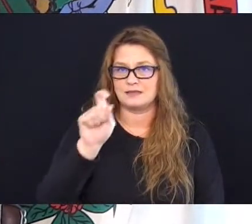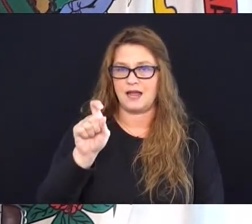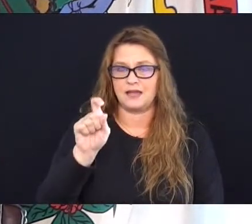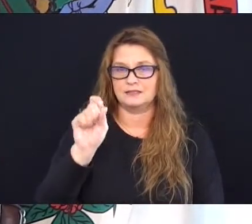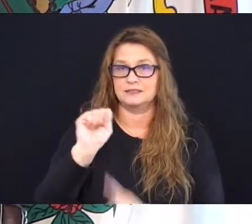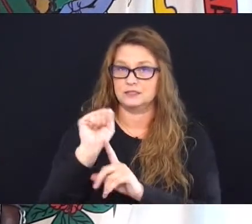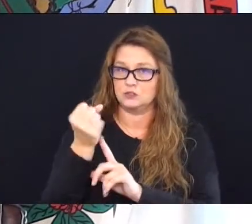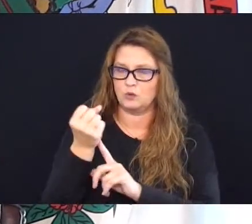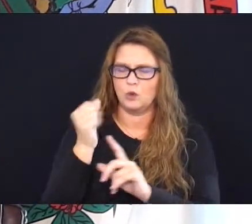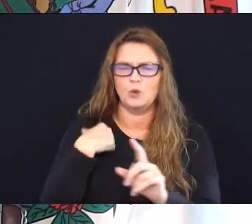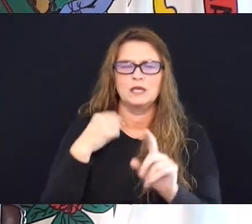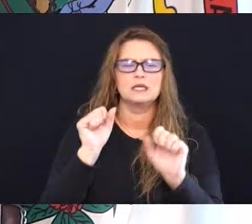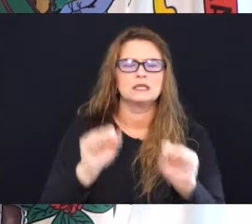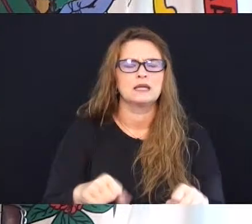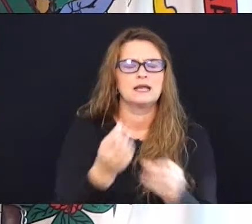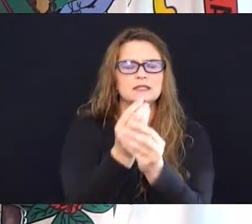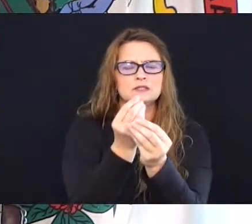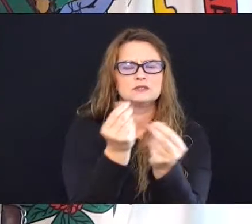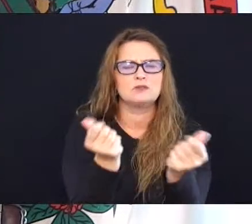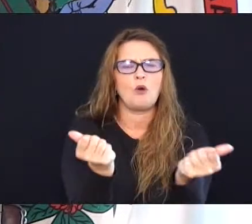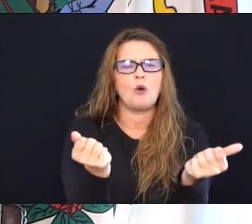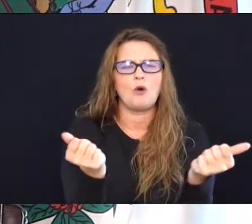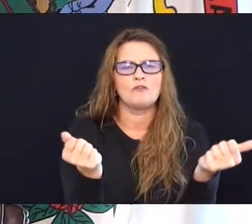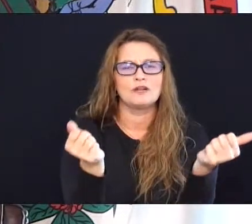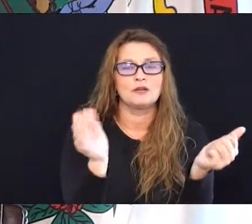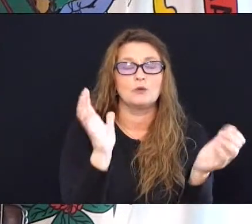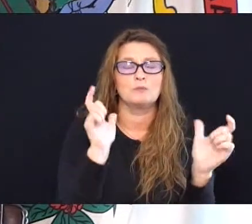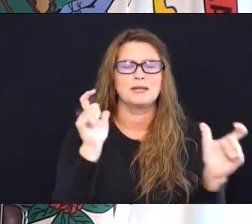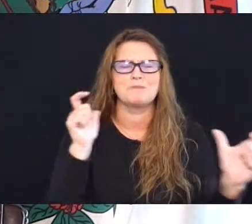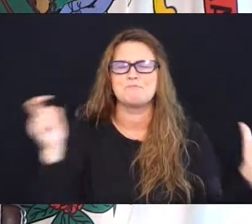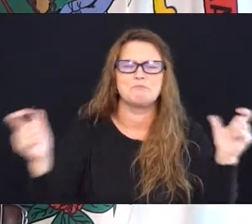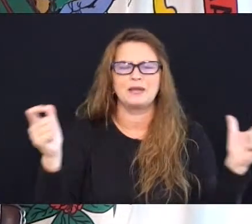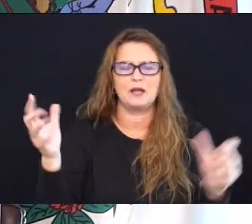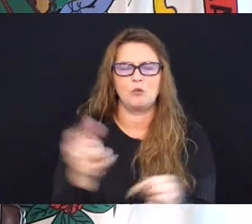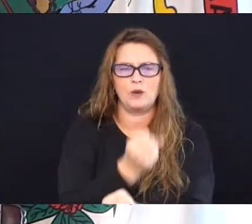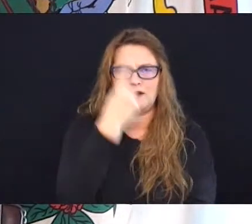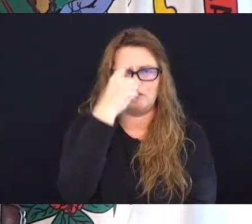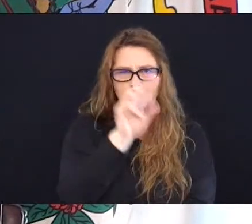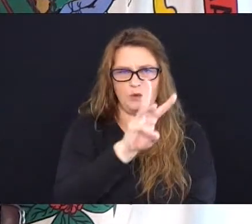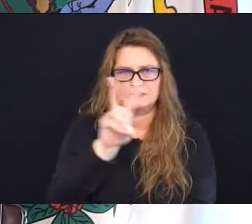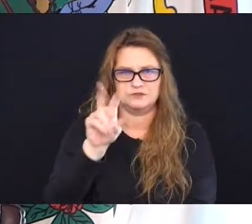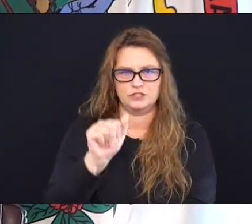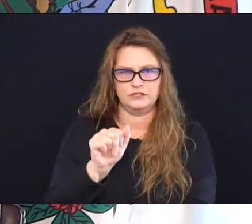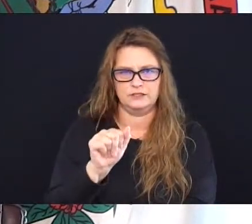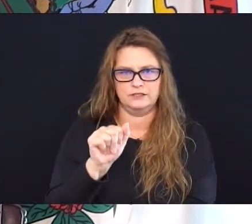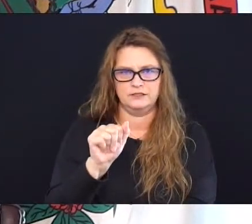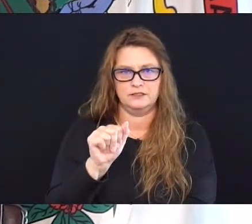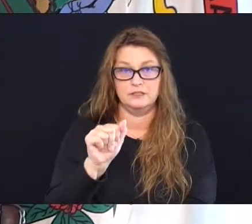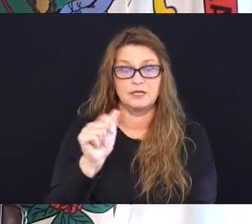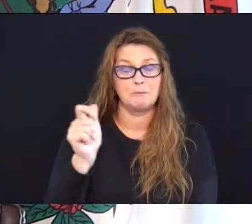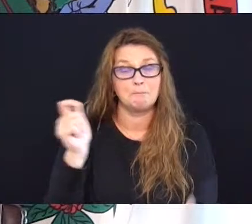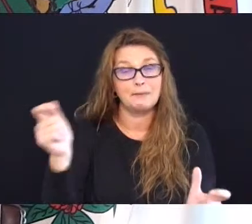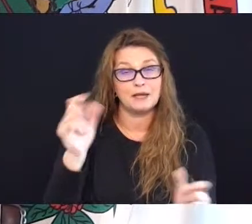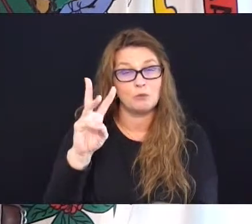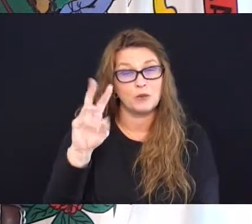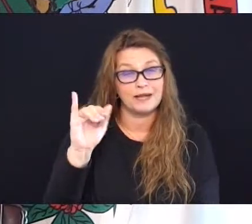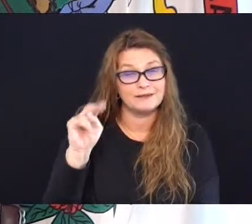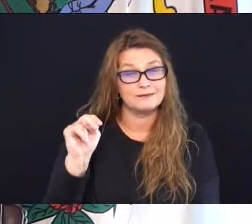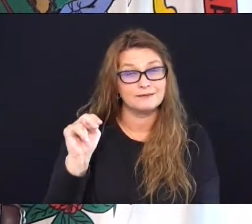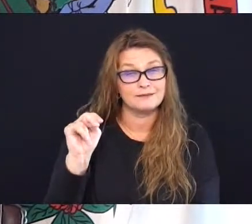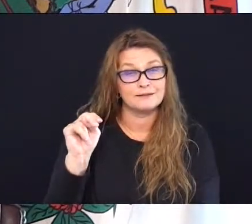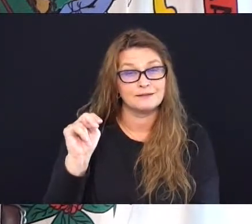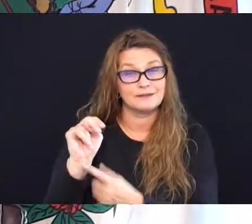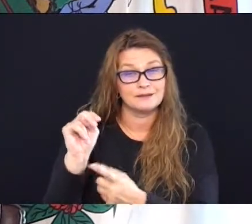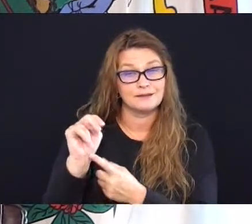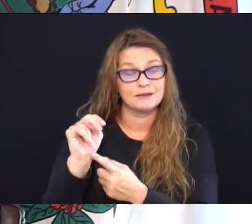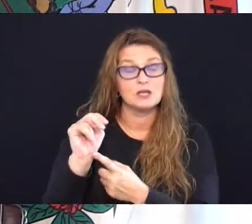it. We can solve it, and it would be such a win. It would be an incredible win for West Virginia, an incredible win. And for those